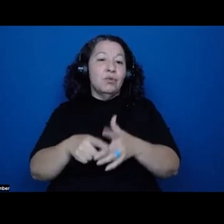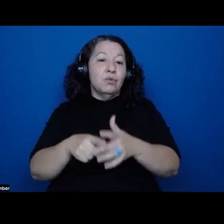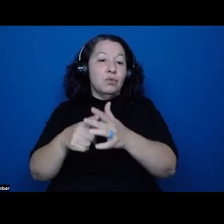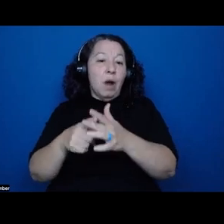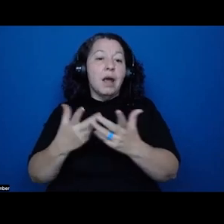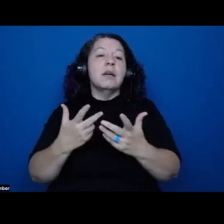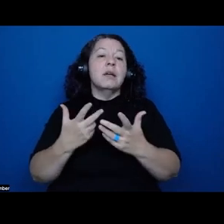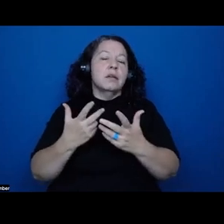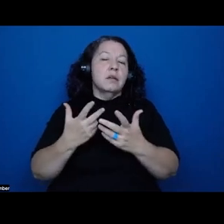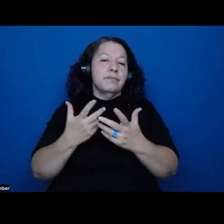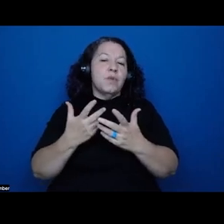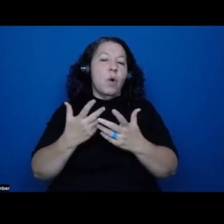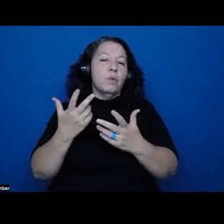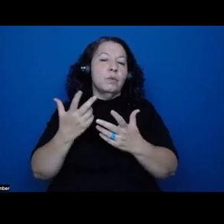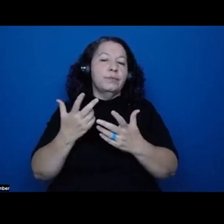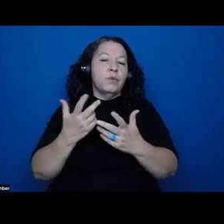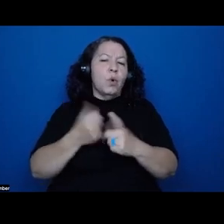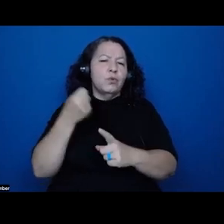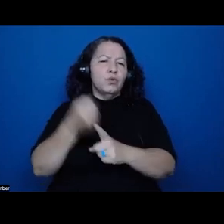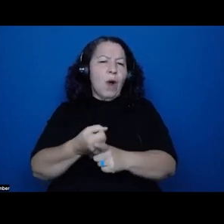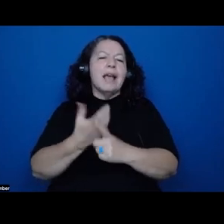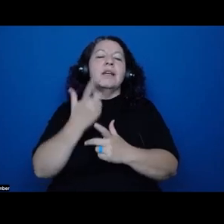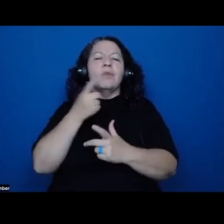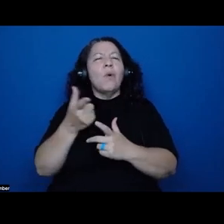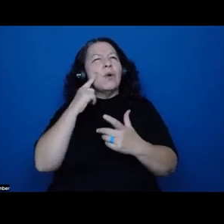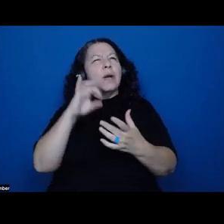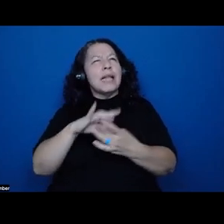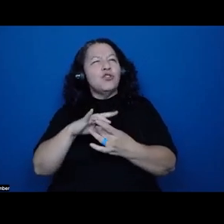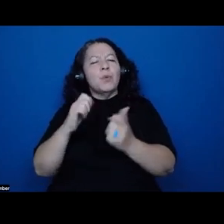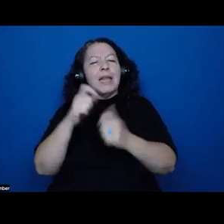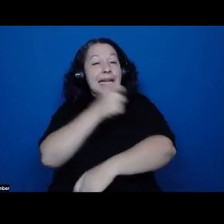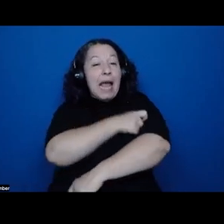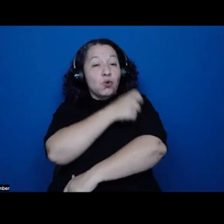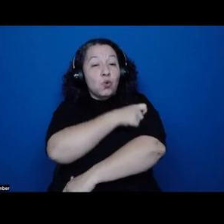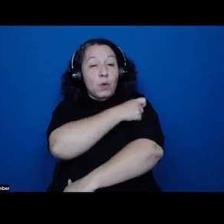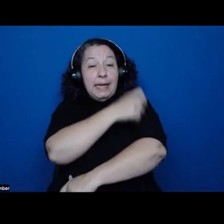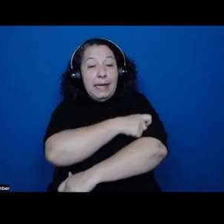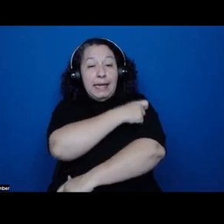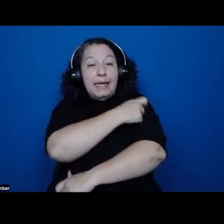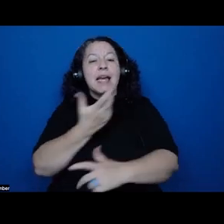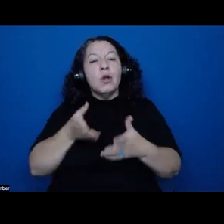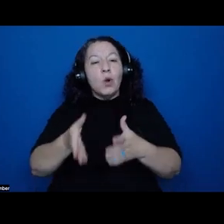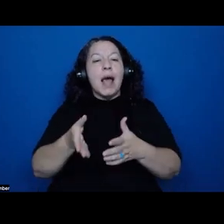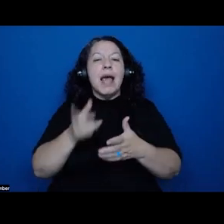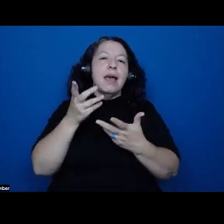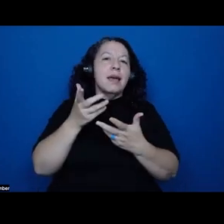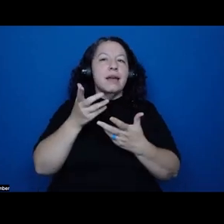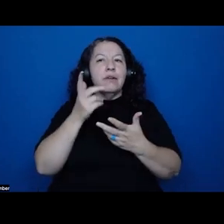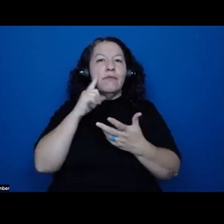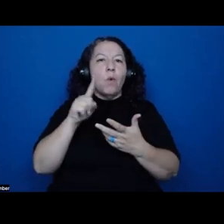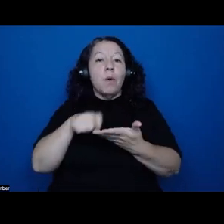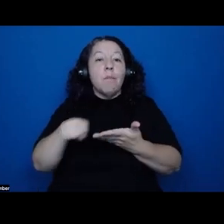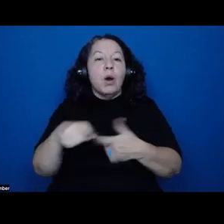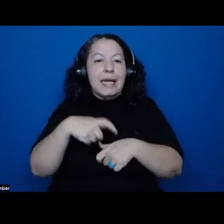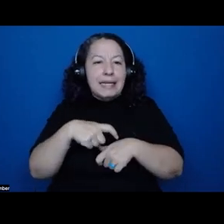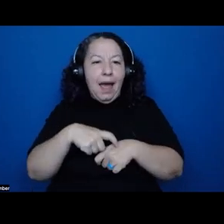it in relationship to tattooing. And so in a way, it's kind of a way to mark time when you think about it in